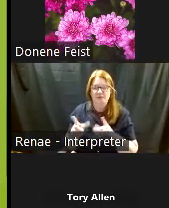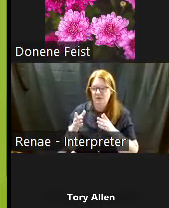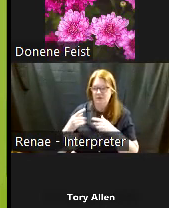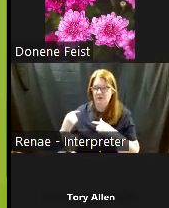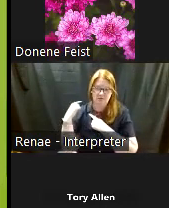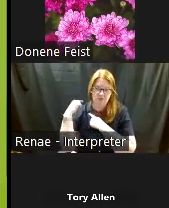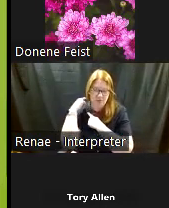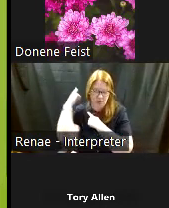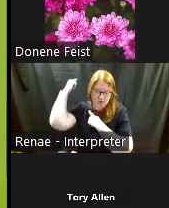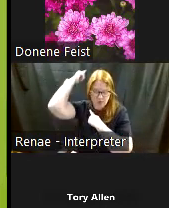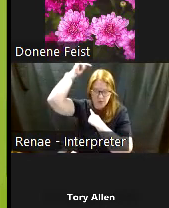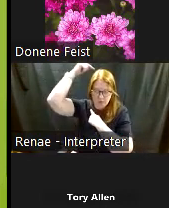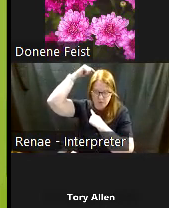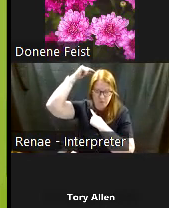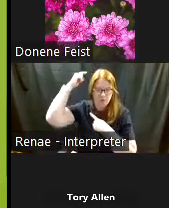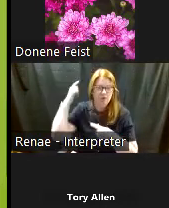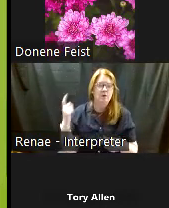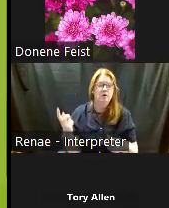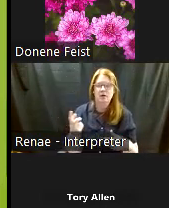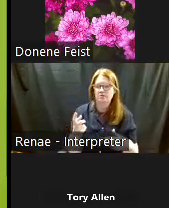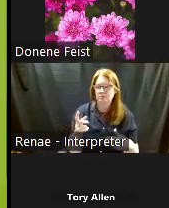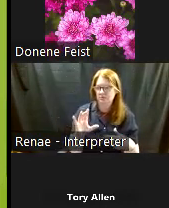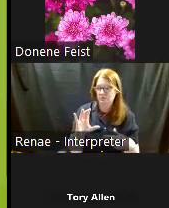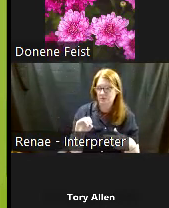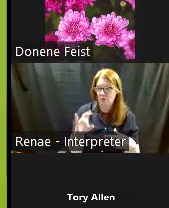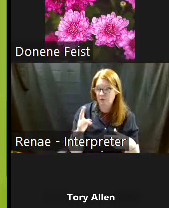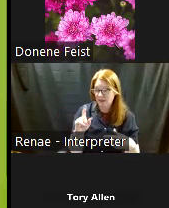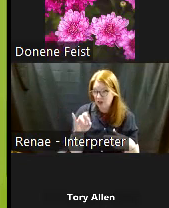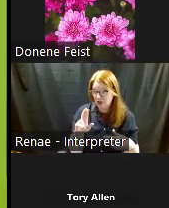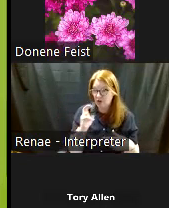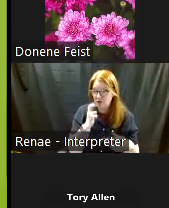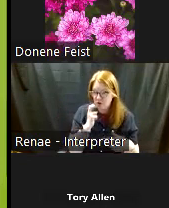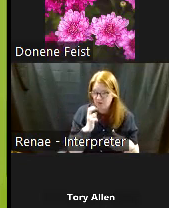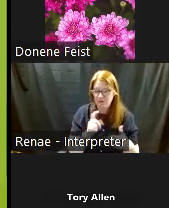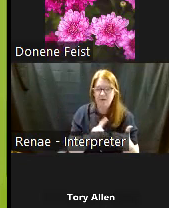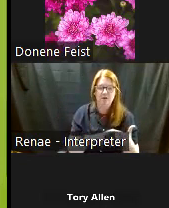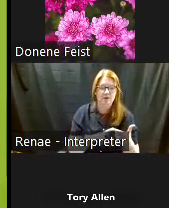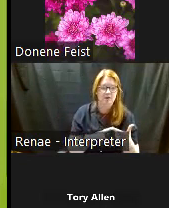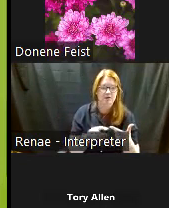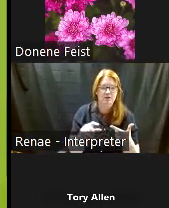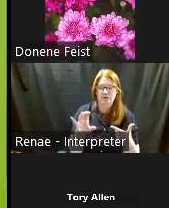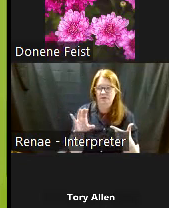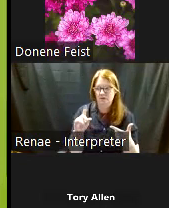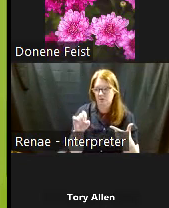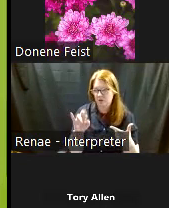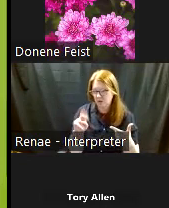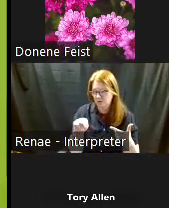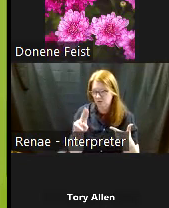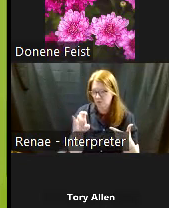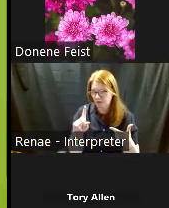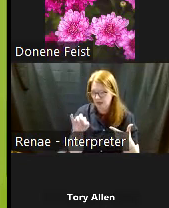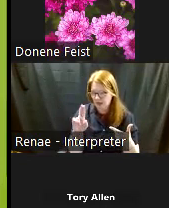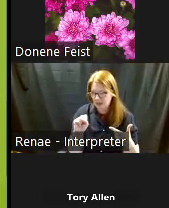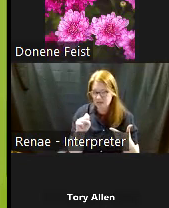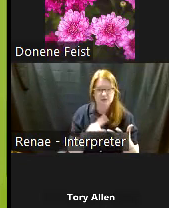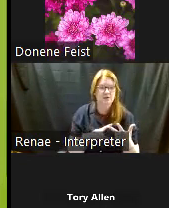process, along the hearing nerve. So we're looking at the cochlear nerve or the hearing nerve's response, and then the cochlear nucleus, the